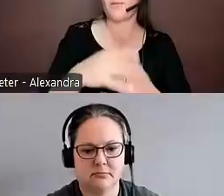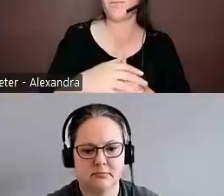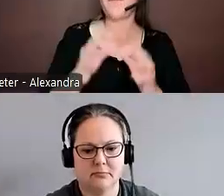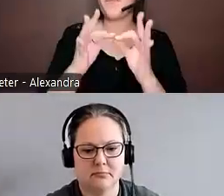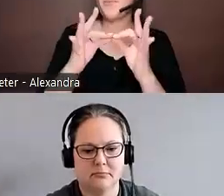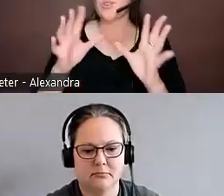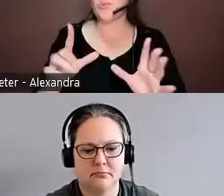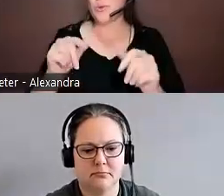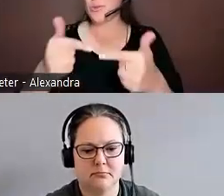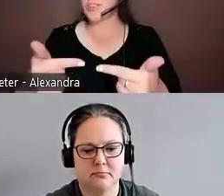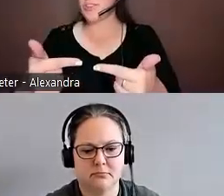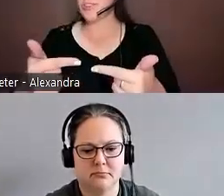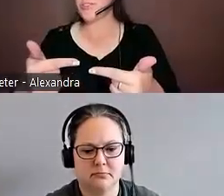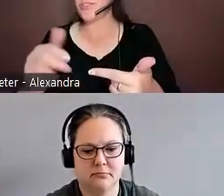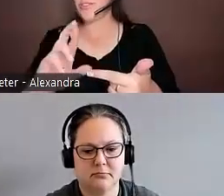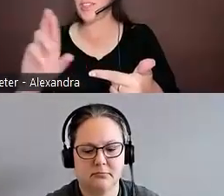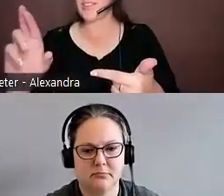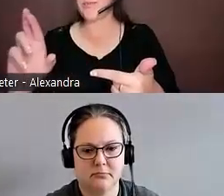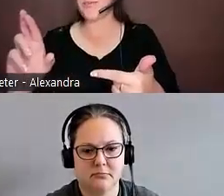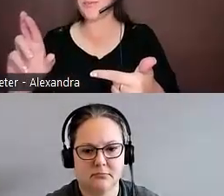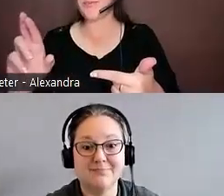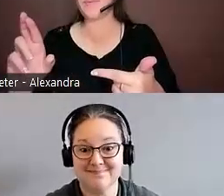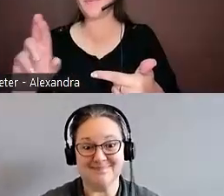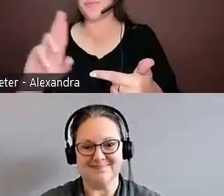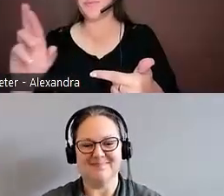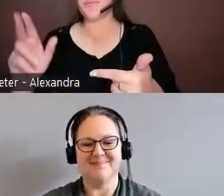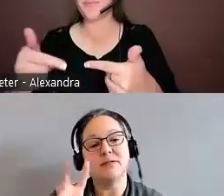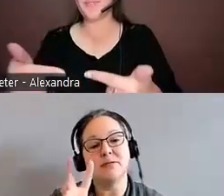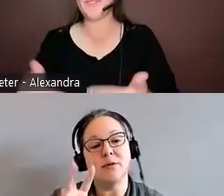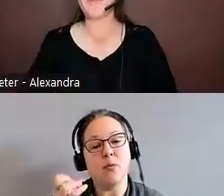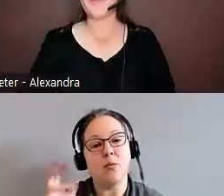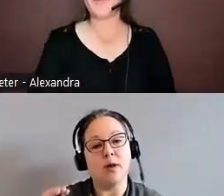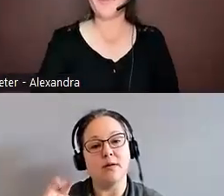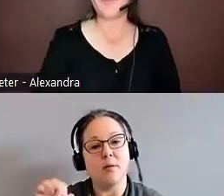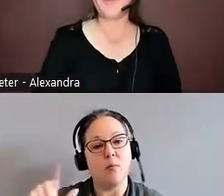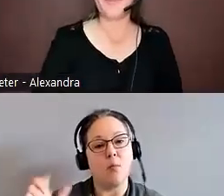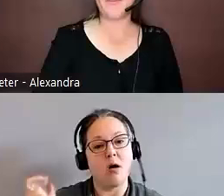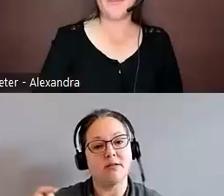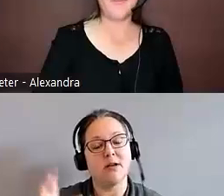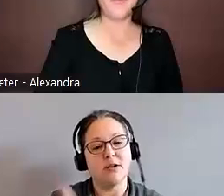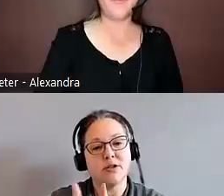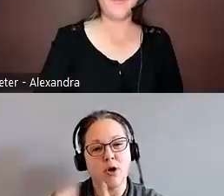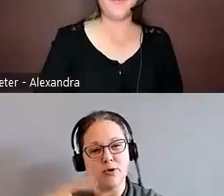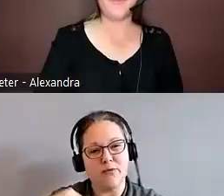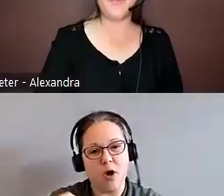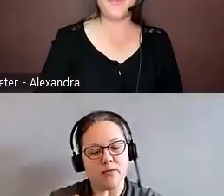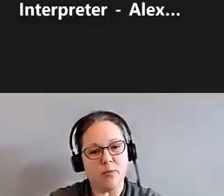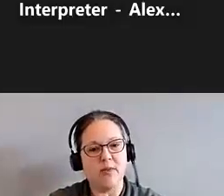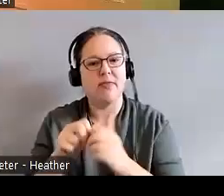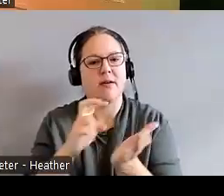is also embedded in the epilepsy program as an expert who does